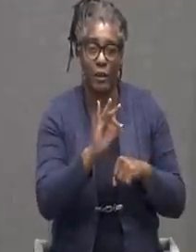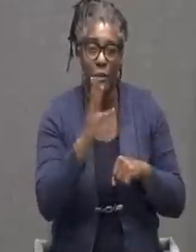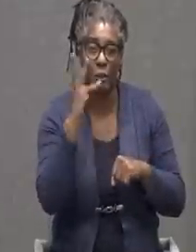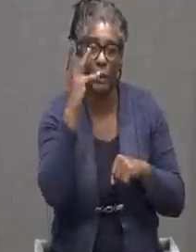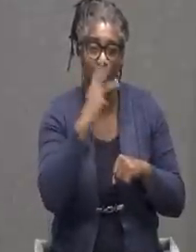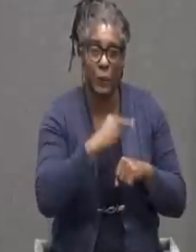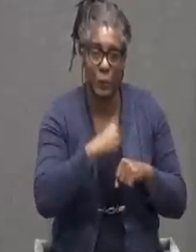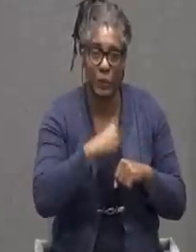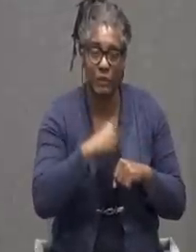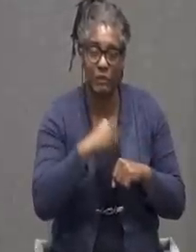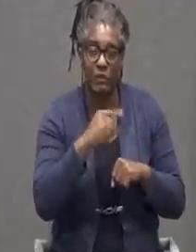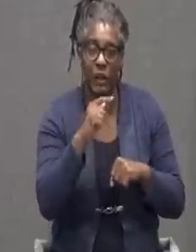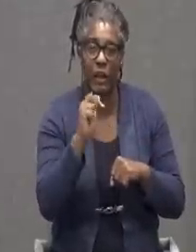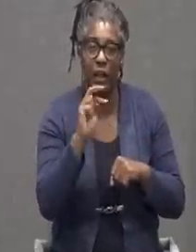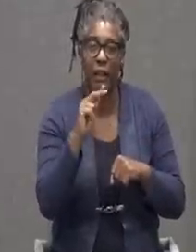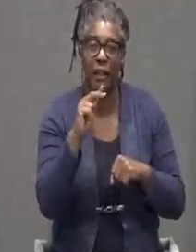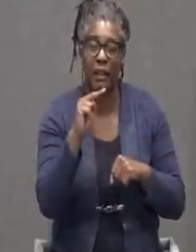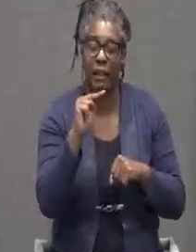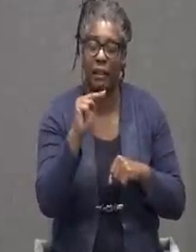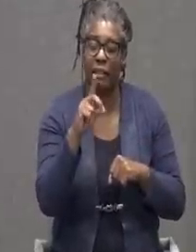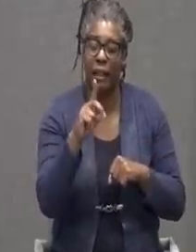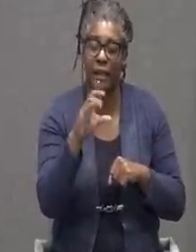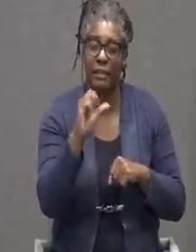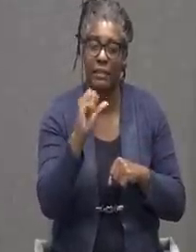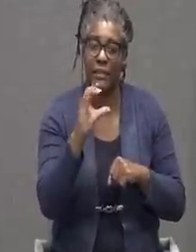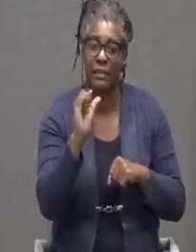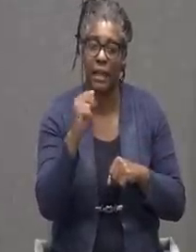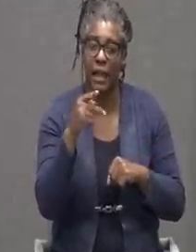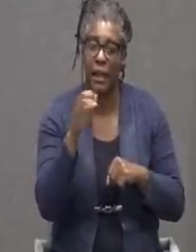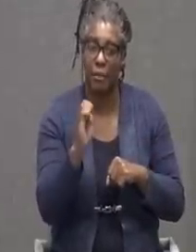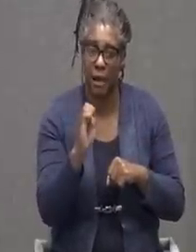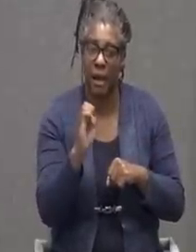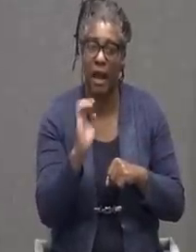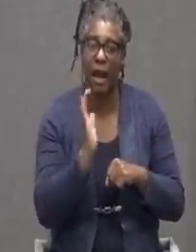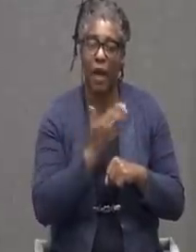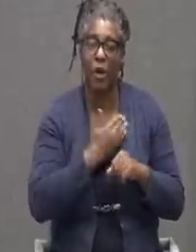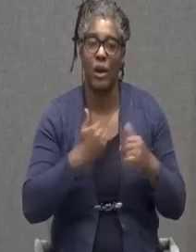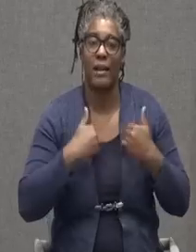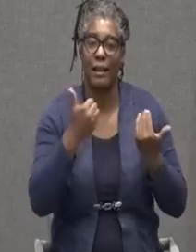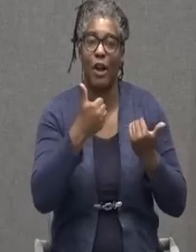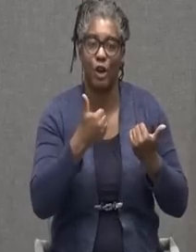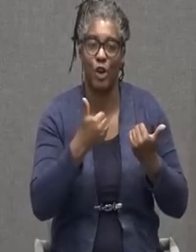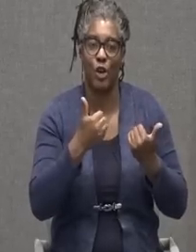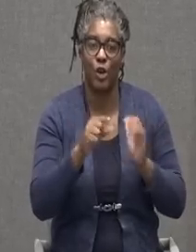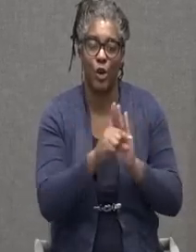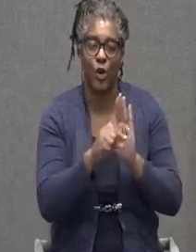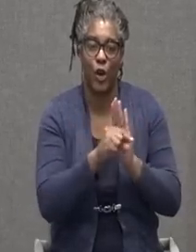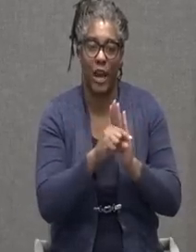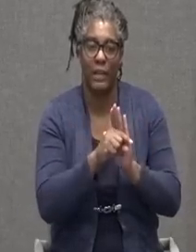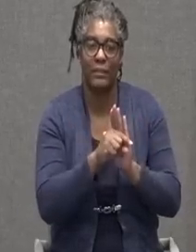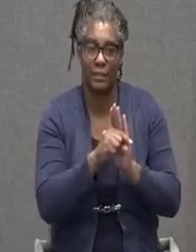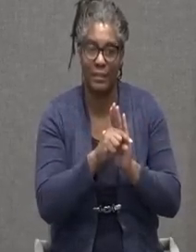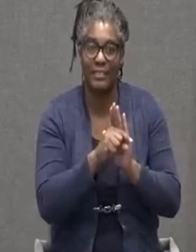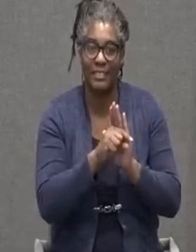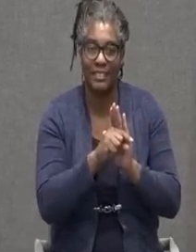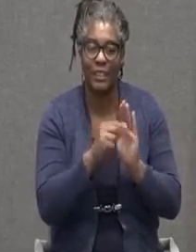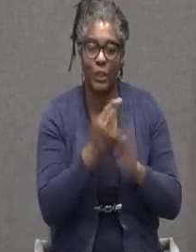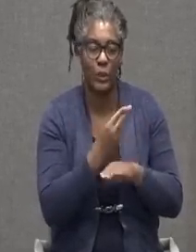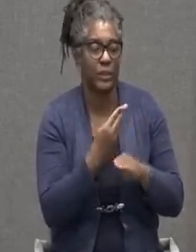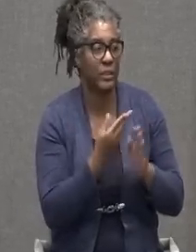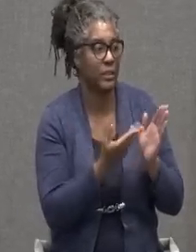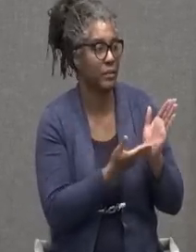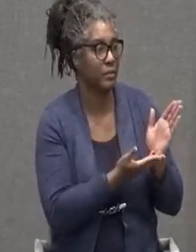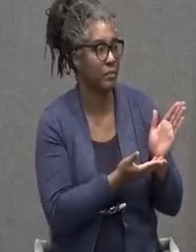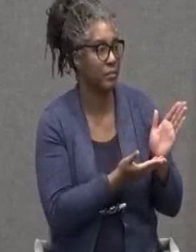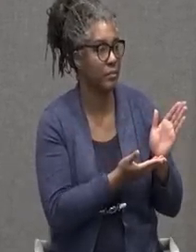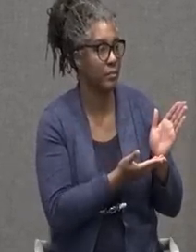landscape that was used by one of our younger grades. We just want to look at this. You could see on there,